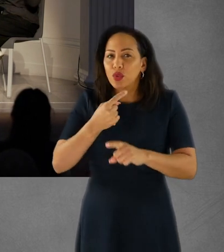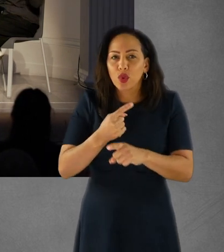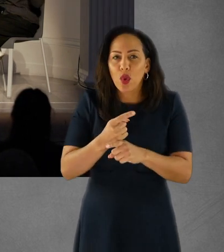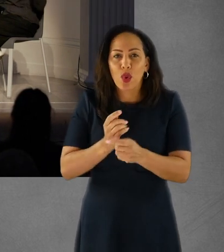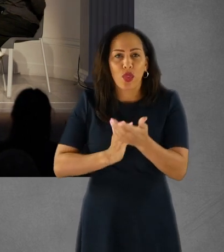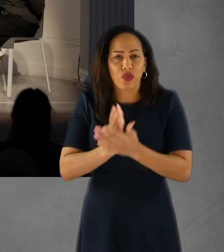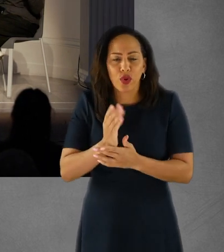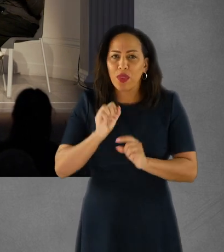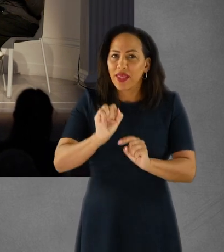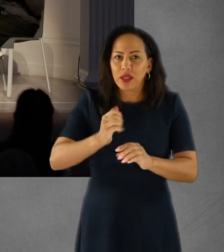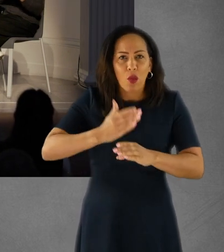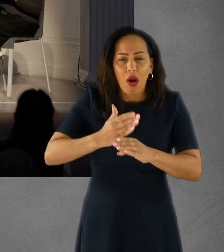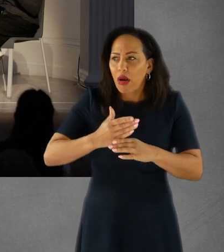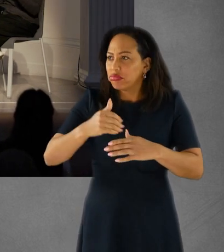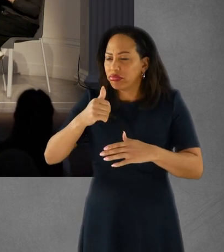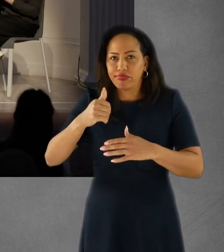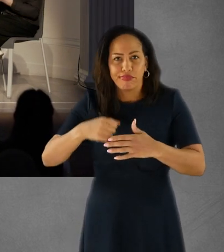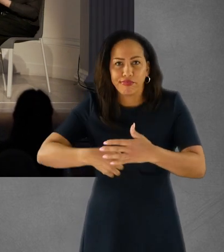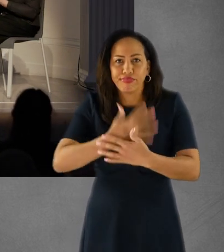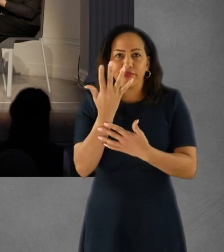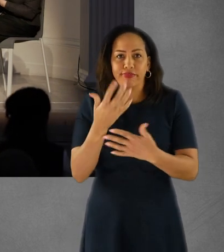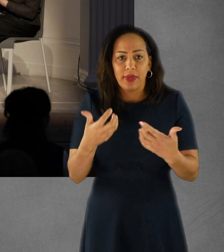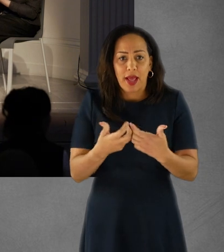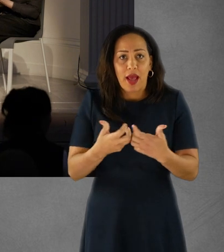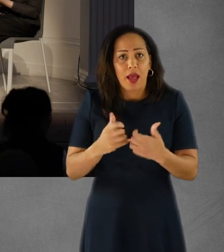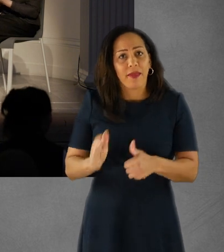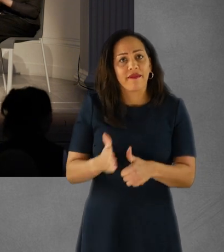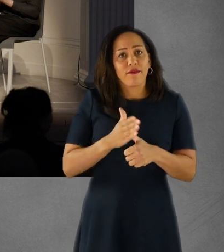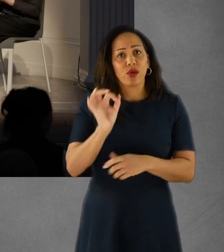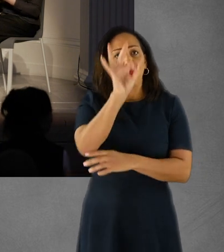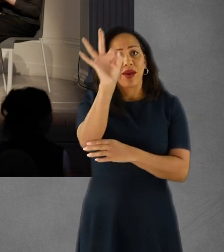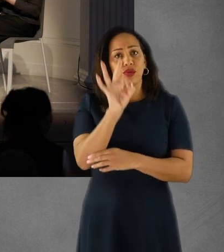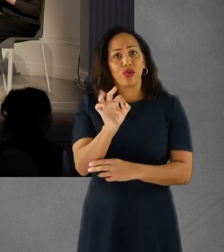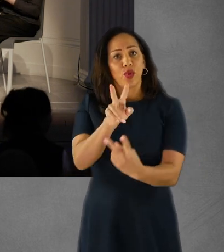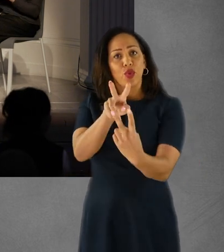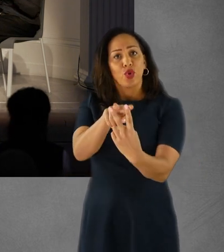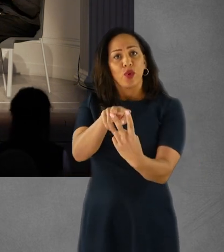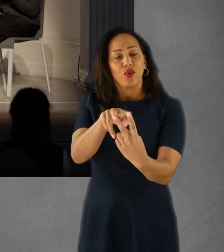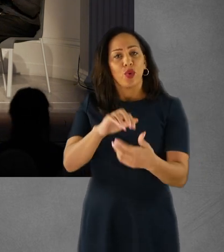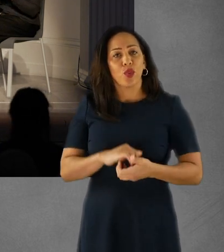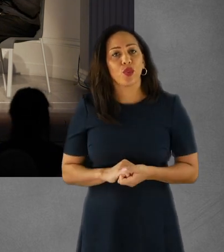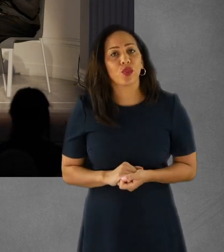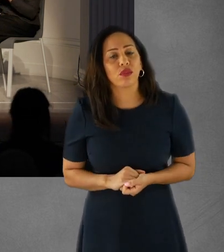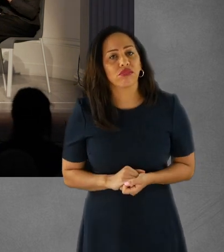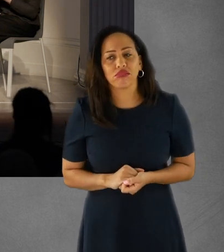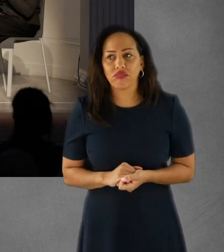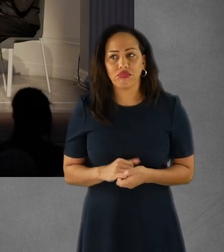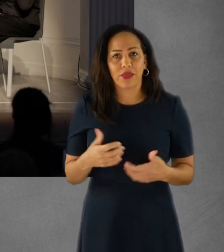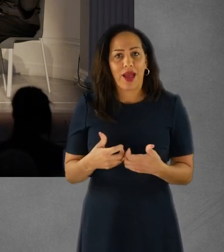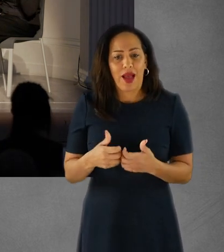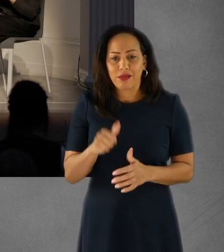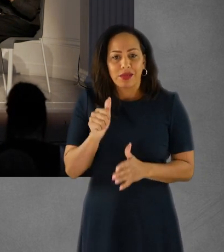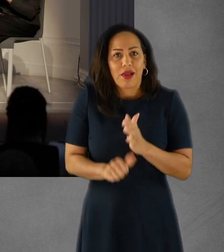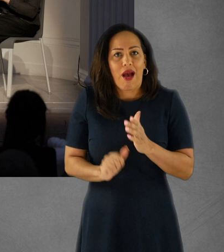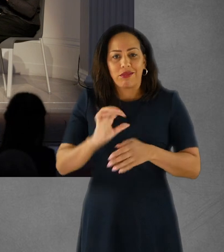through how this work was born. And my first question to the two of you is really, what was the starting point? What was the